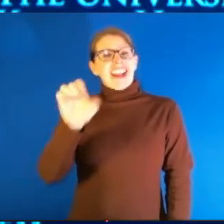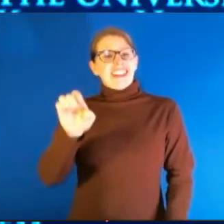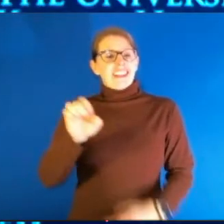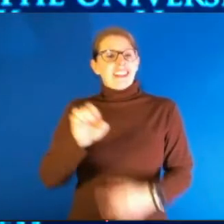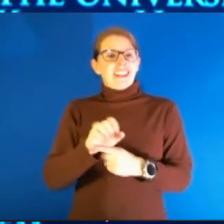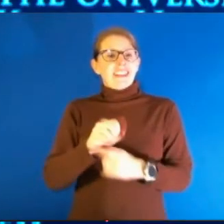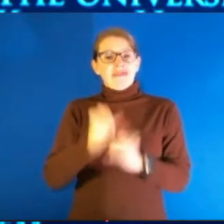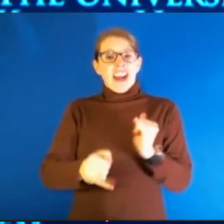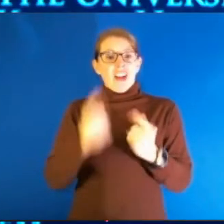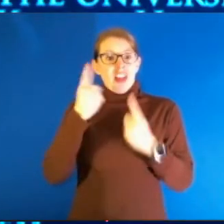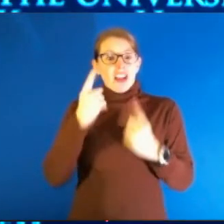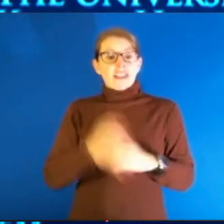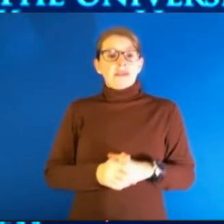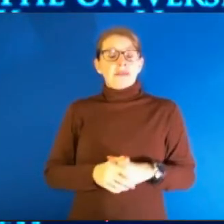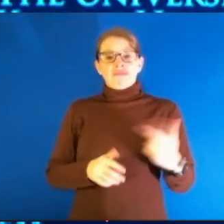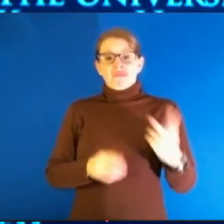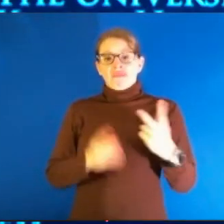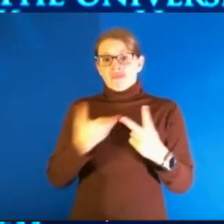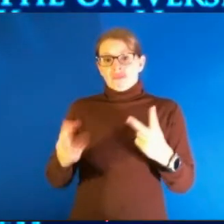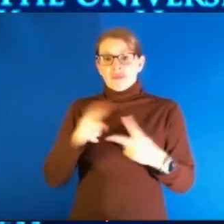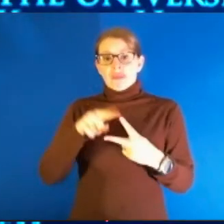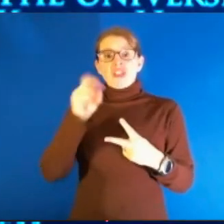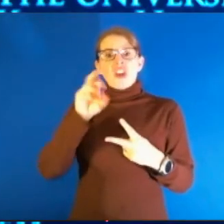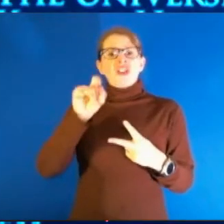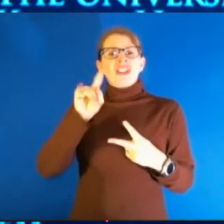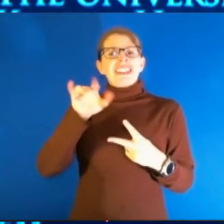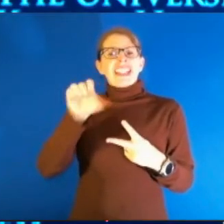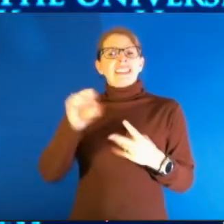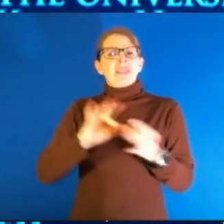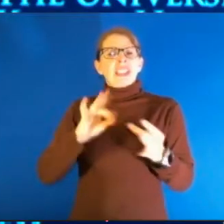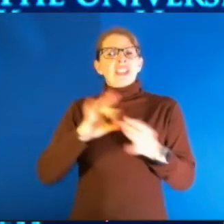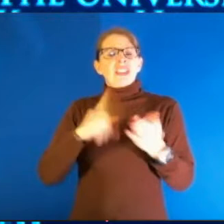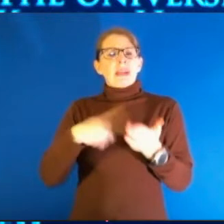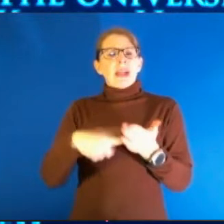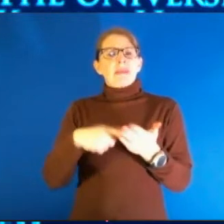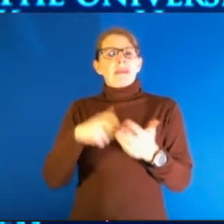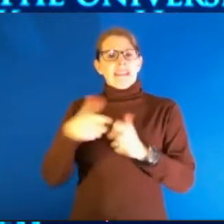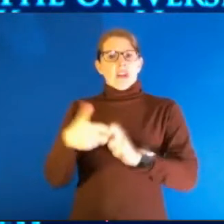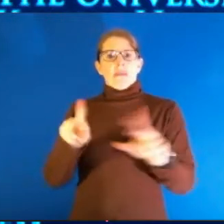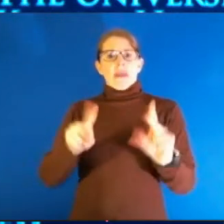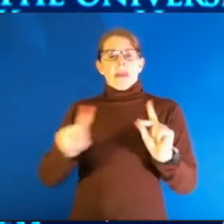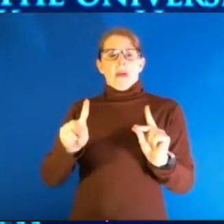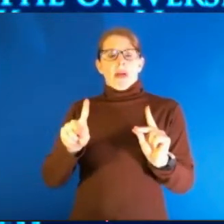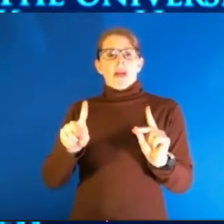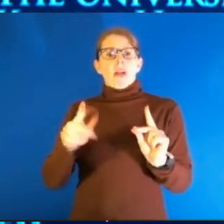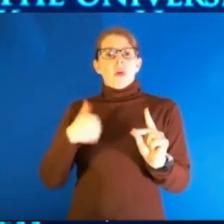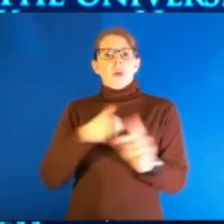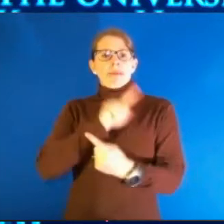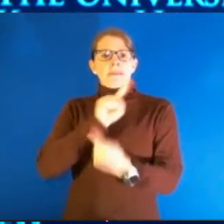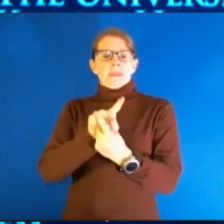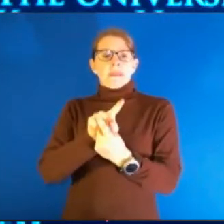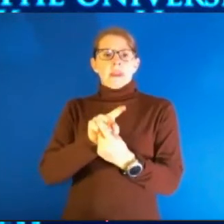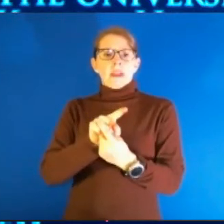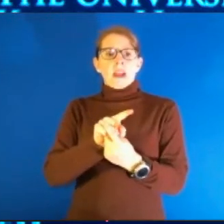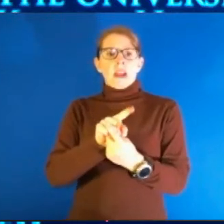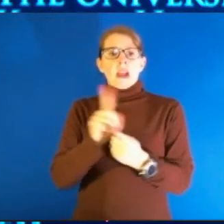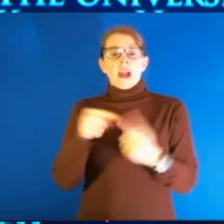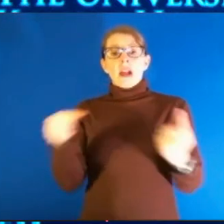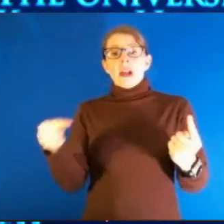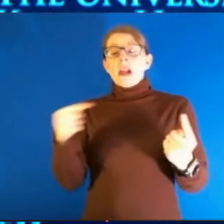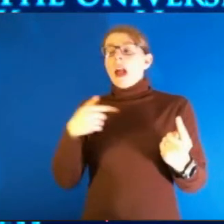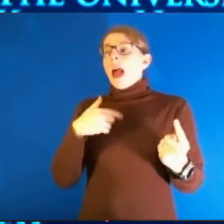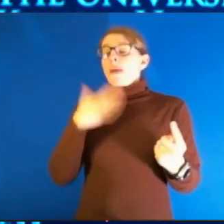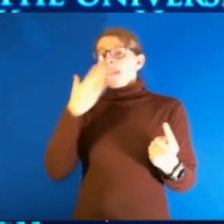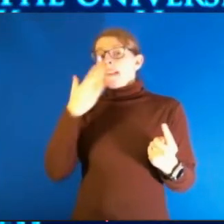I'd say two things. One, Dr. Stites mentioned sometimes the difficult folks that we see in our organization. I actually want to go the other direction and say thank you to all of